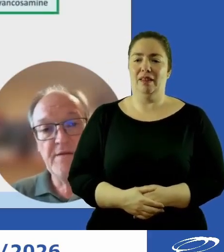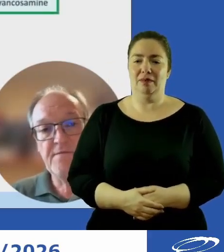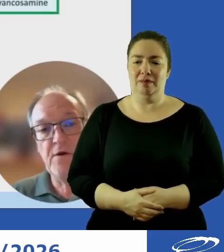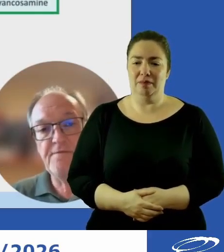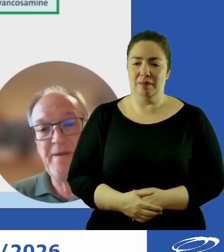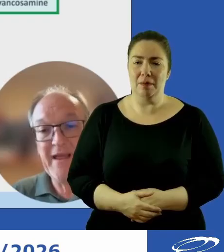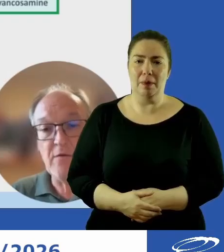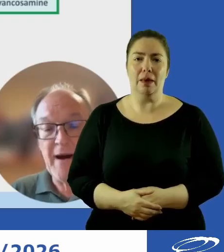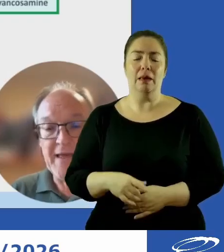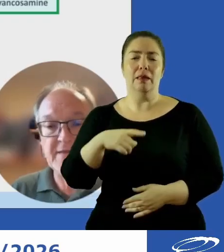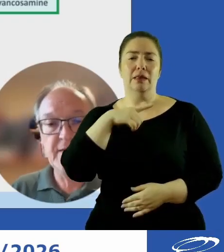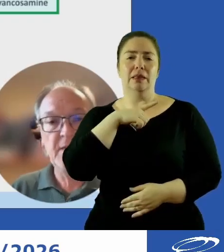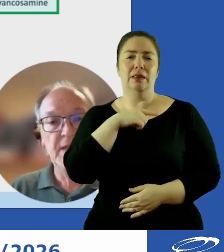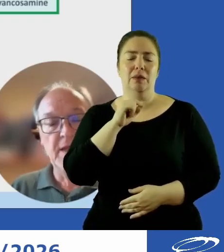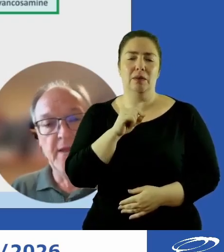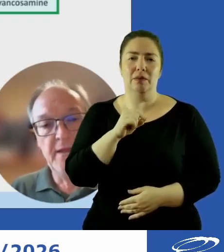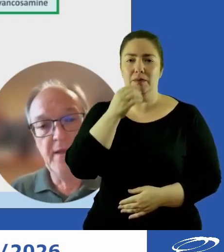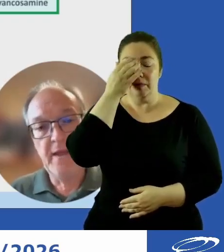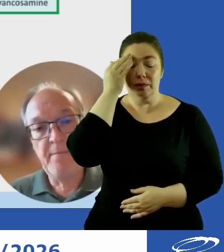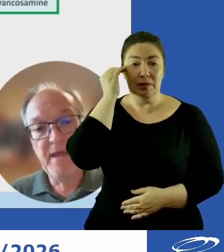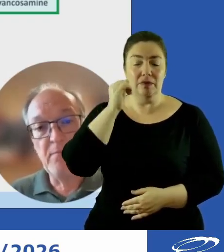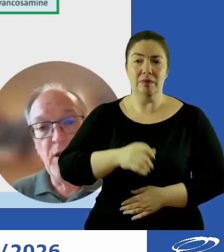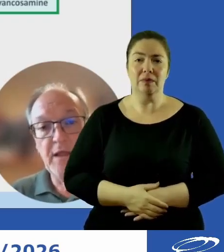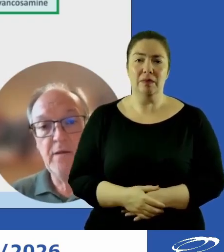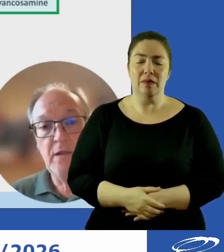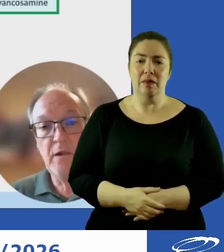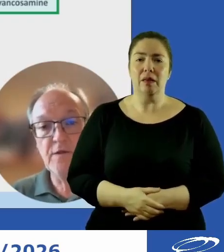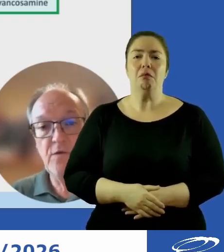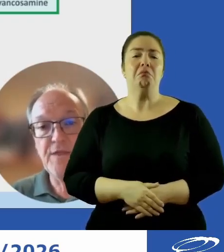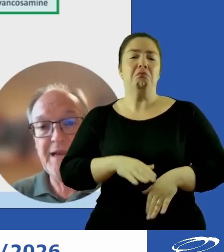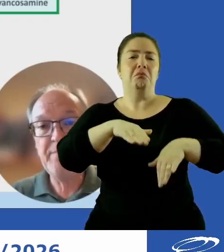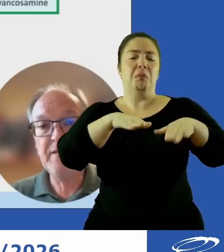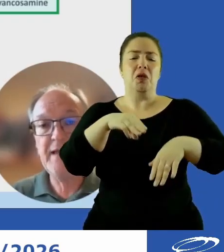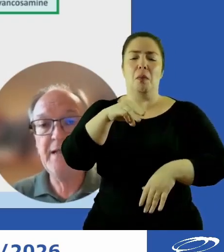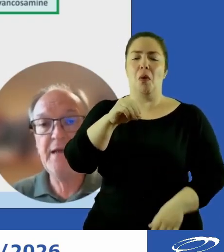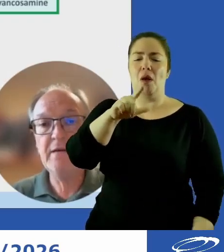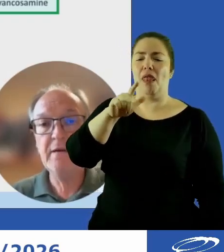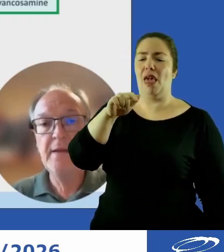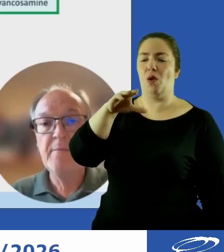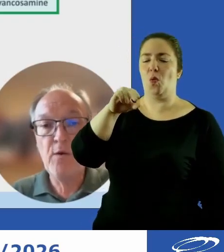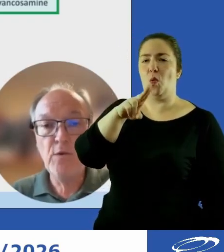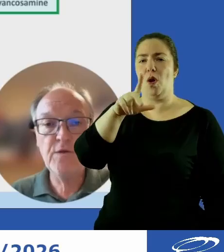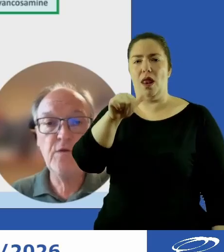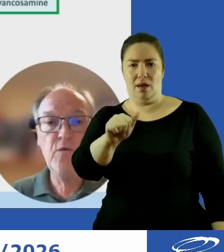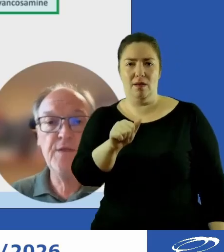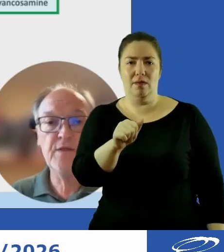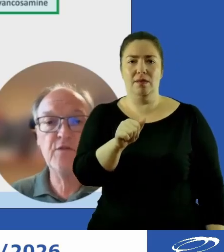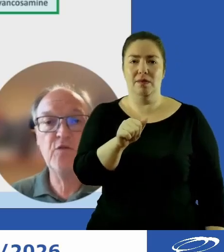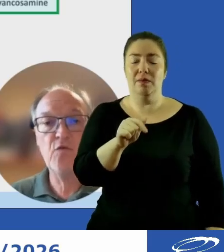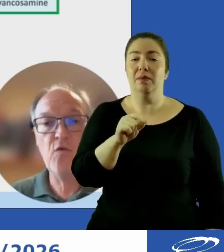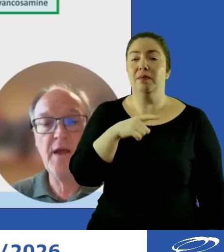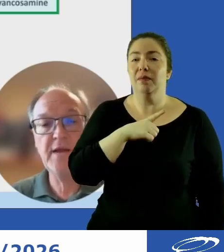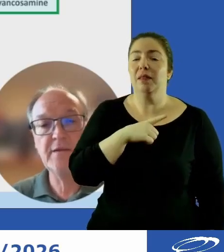derivative of vancomycin, a big molecule also with a lipid tail here, but also with these